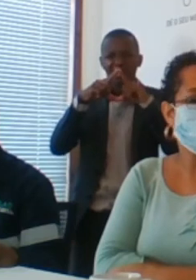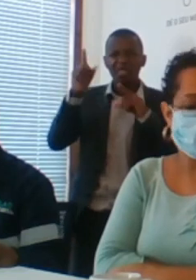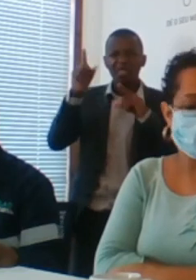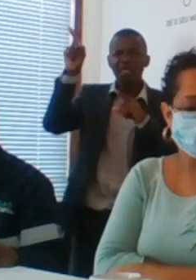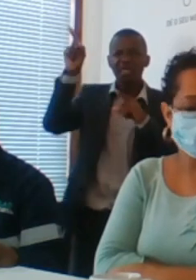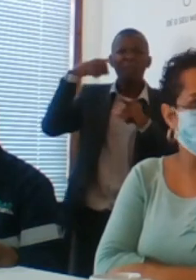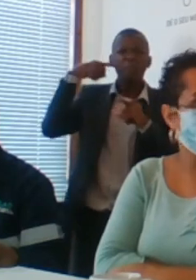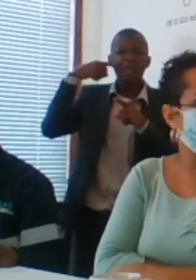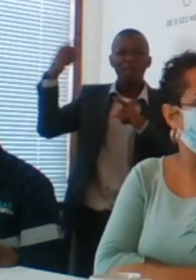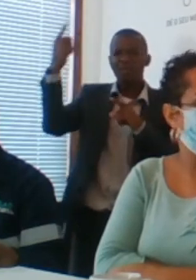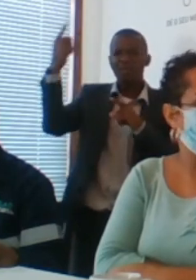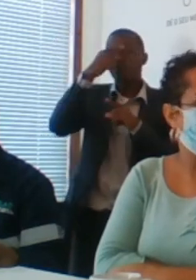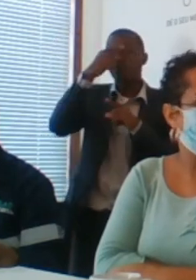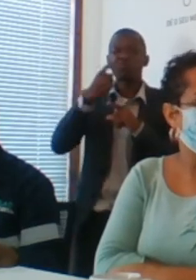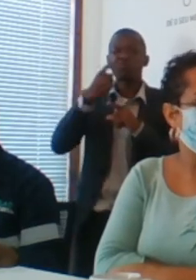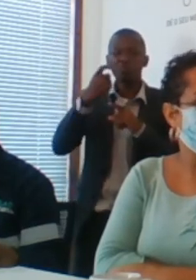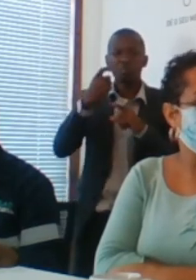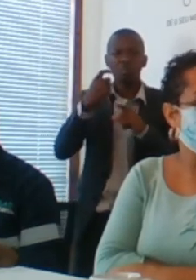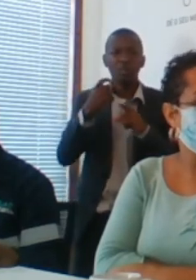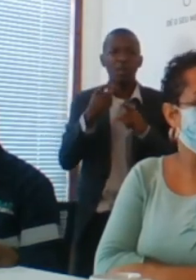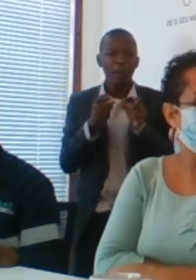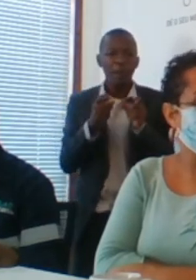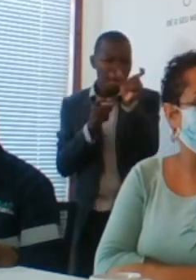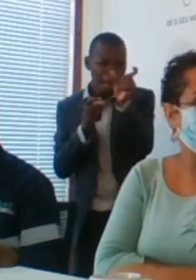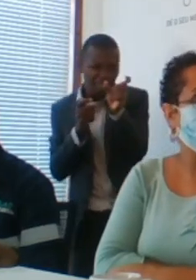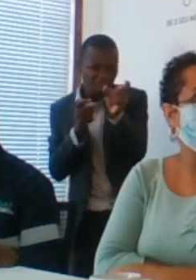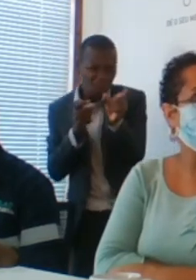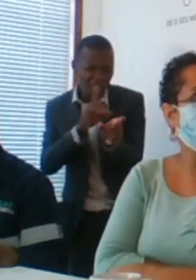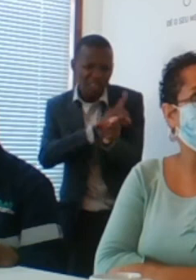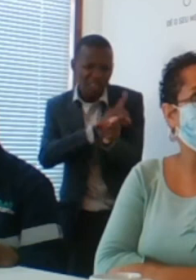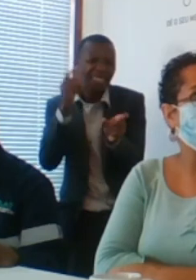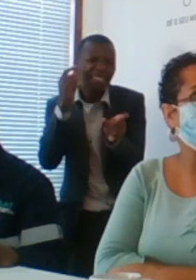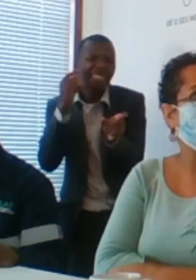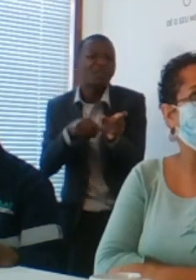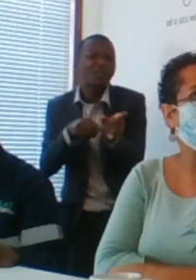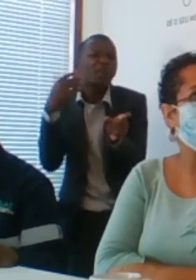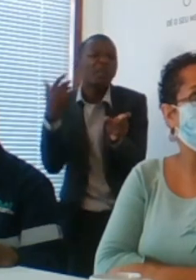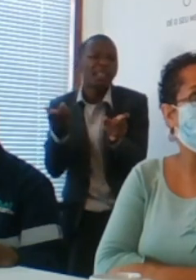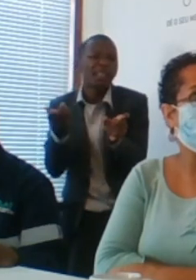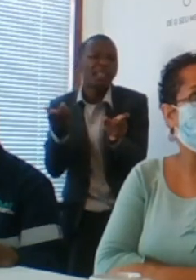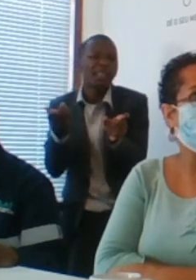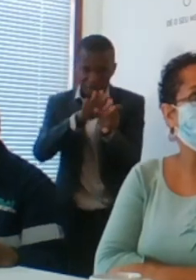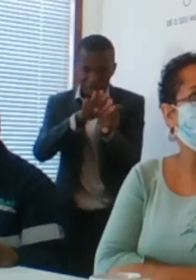is considered a disabled? Well, I'd like just to briefly give